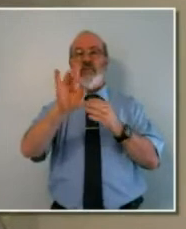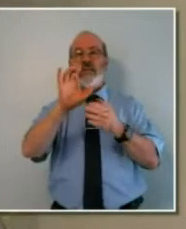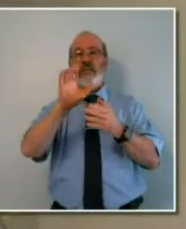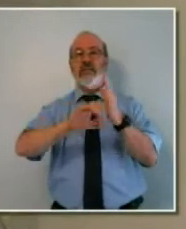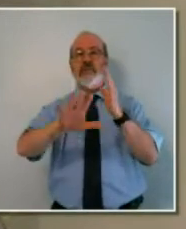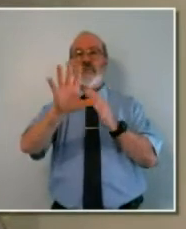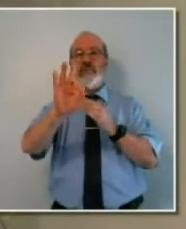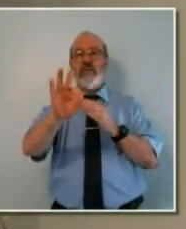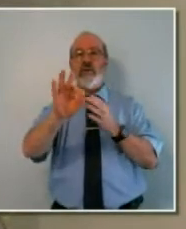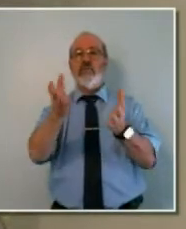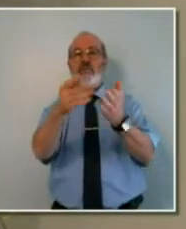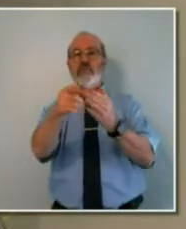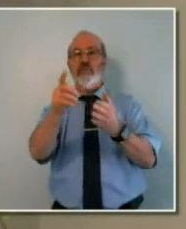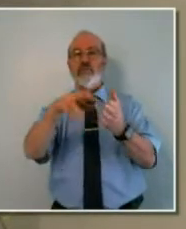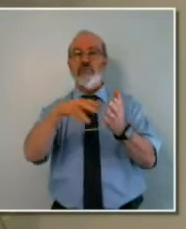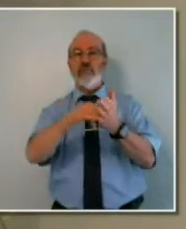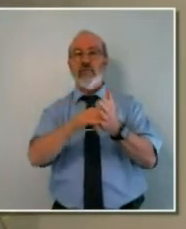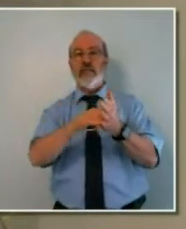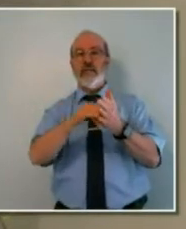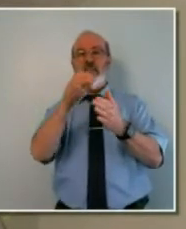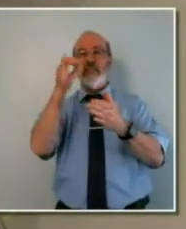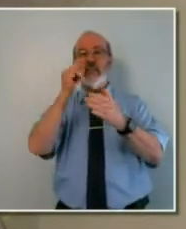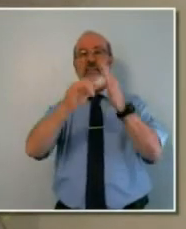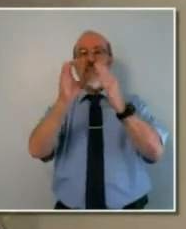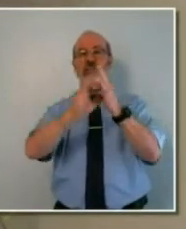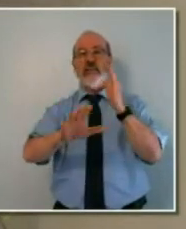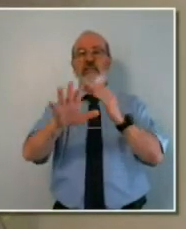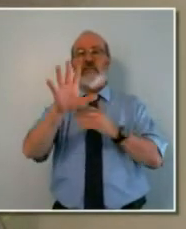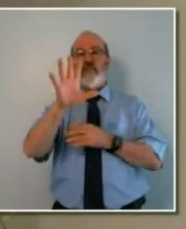you to do that. In Isaiah chapter 59,